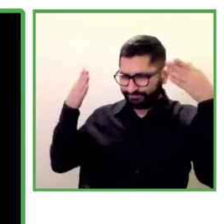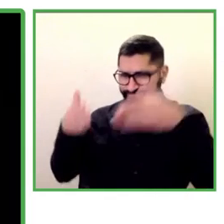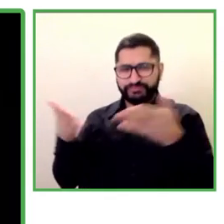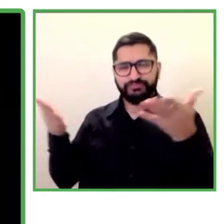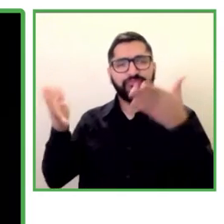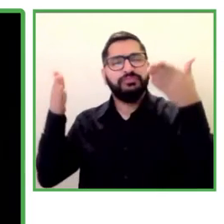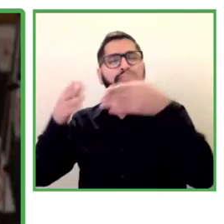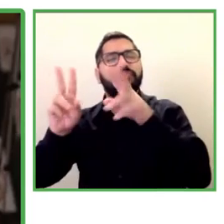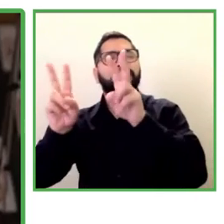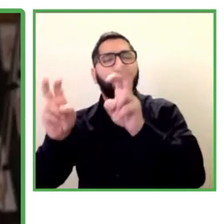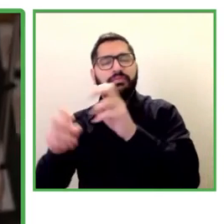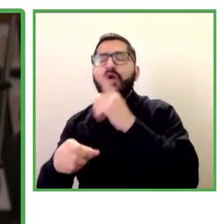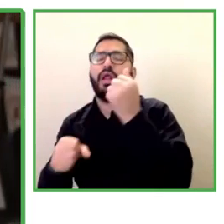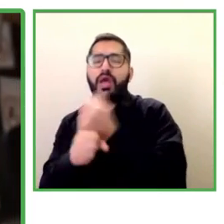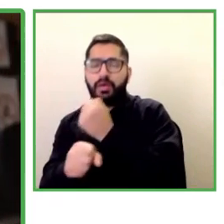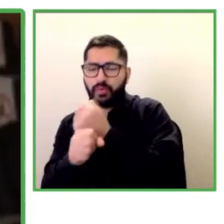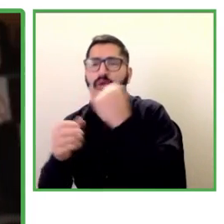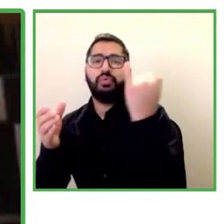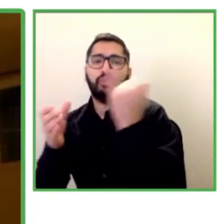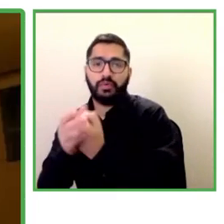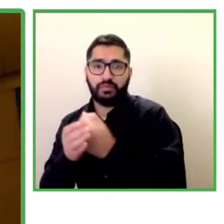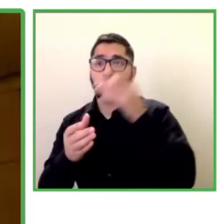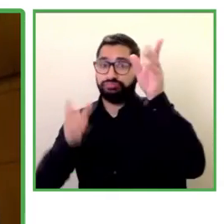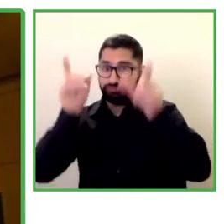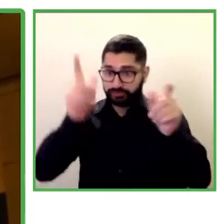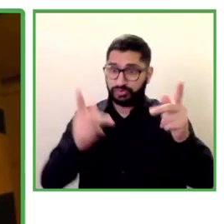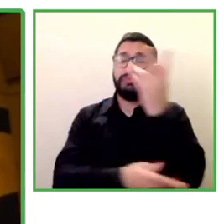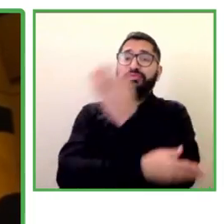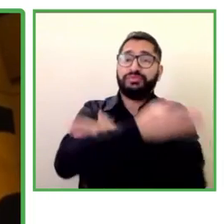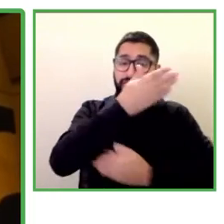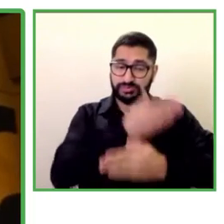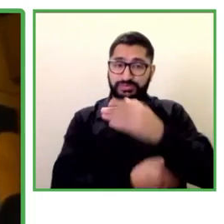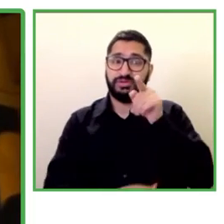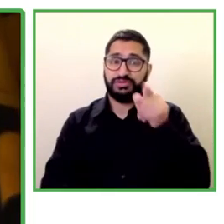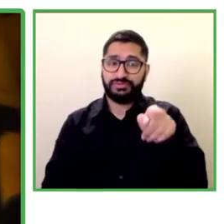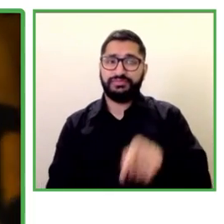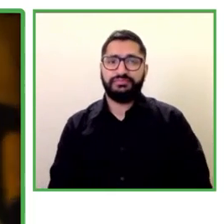labor inclusion of people with disabilities.